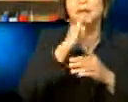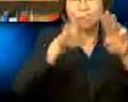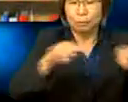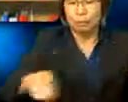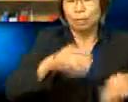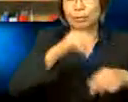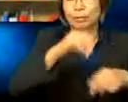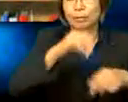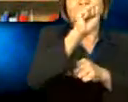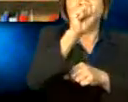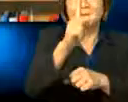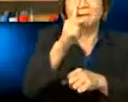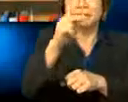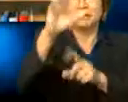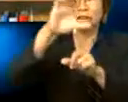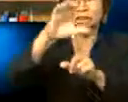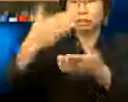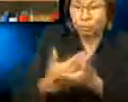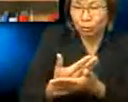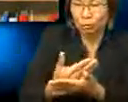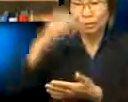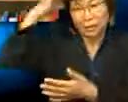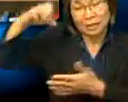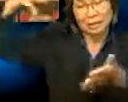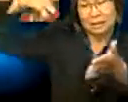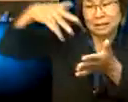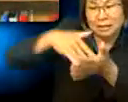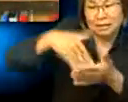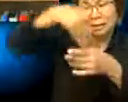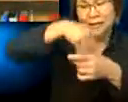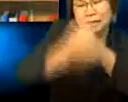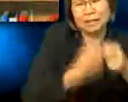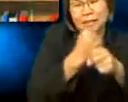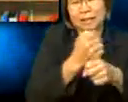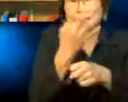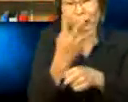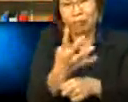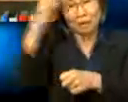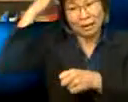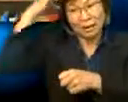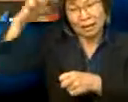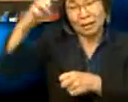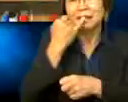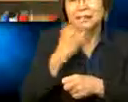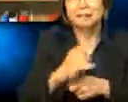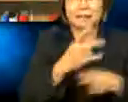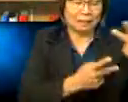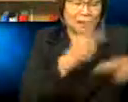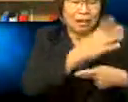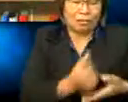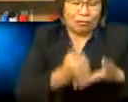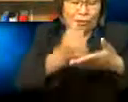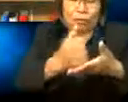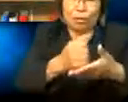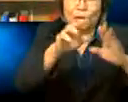SK Ceras Baharu. He studies in year 4. He is a kind and helpful